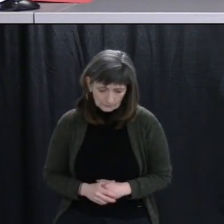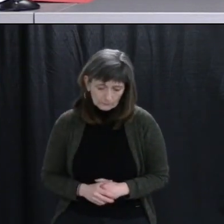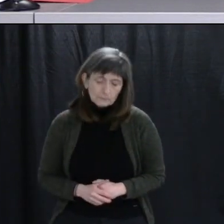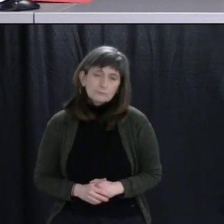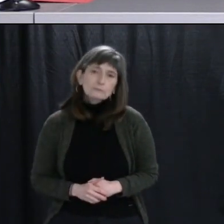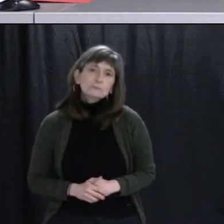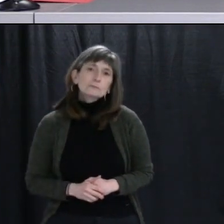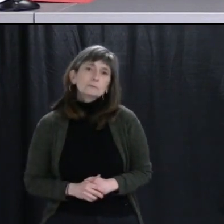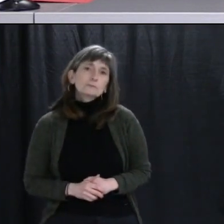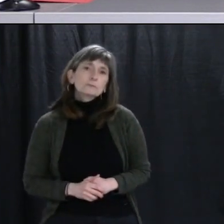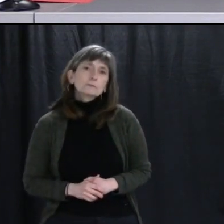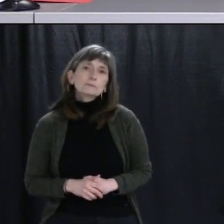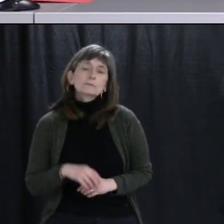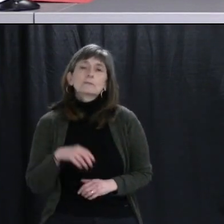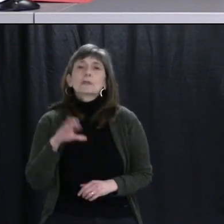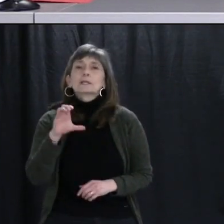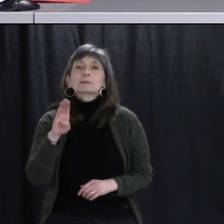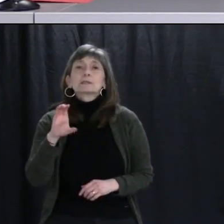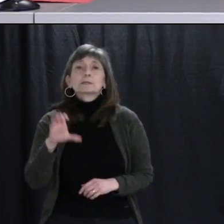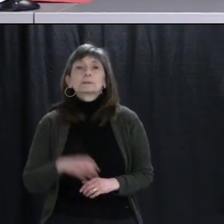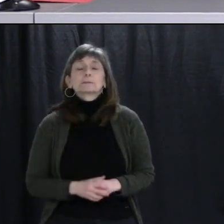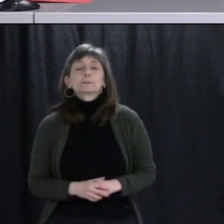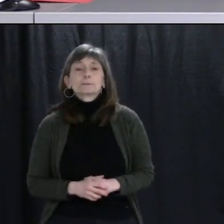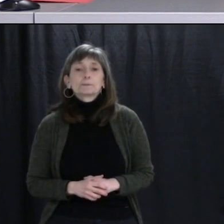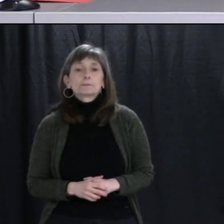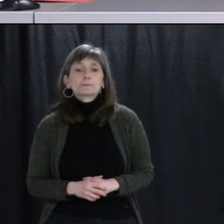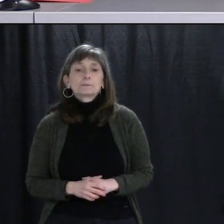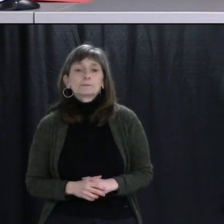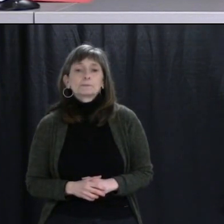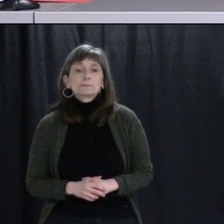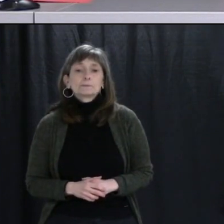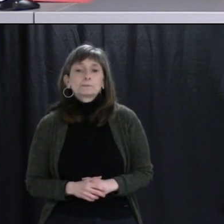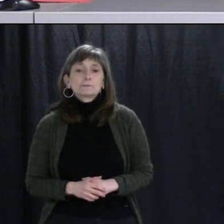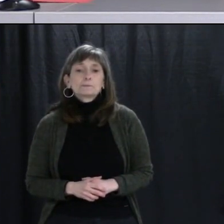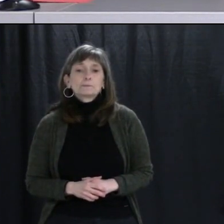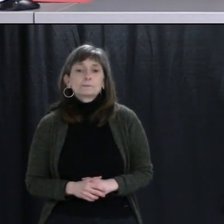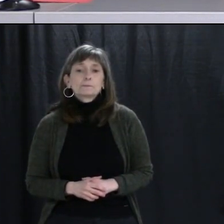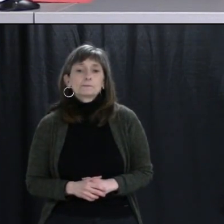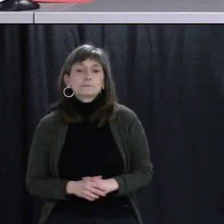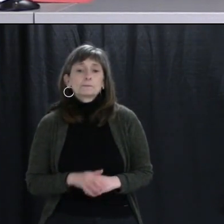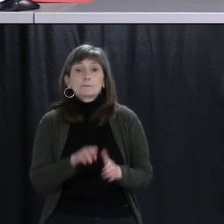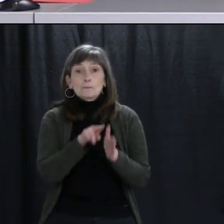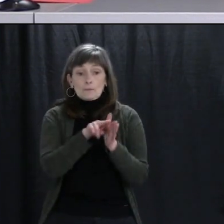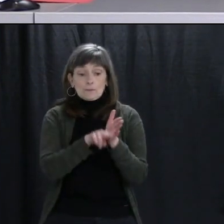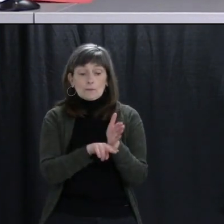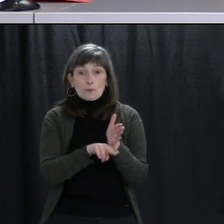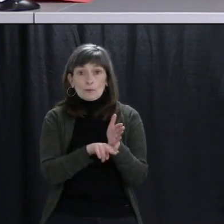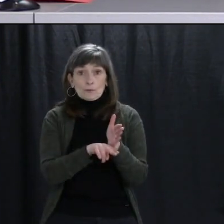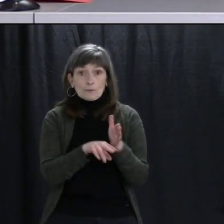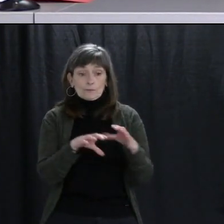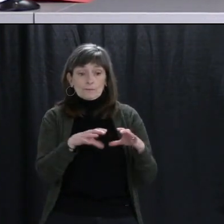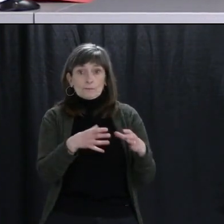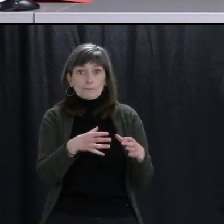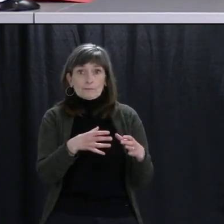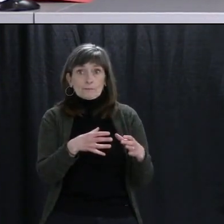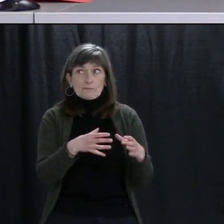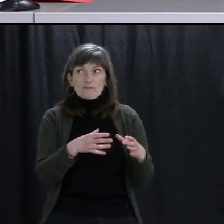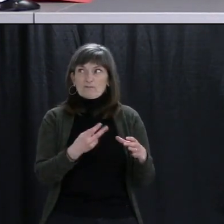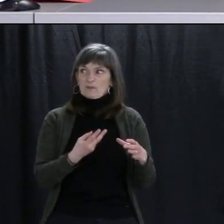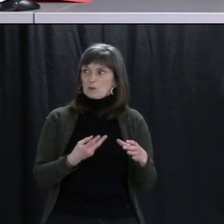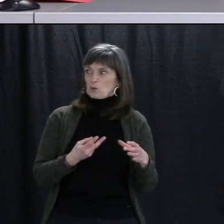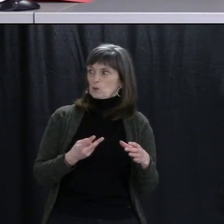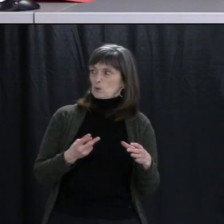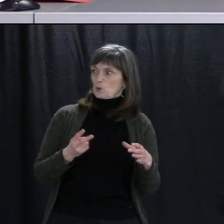next question is from Peter Cowan from CBC News. Please go ahead. The Coles Funeral Home event was more than 2.5 weeks ago,